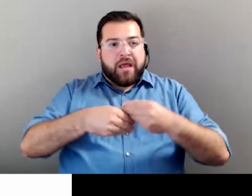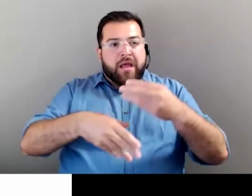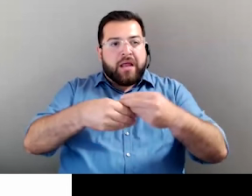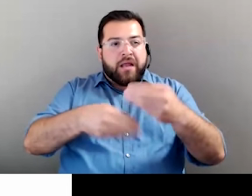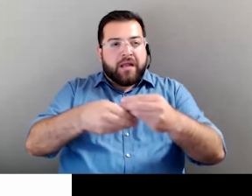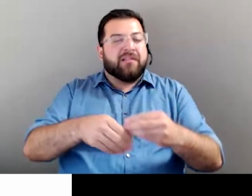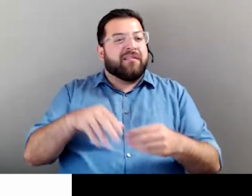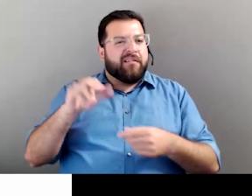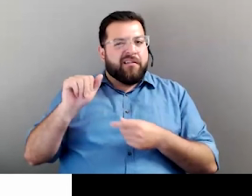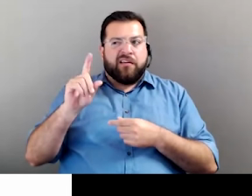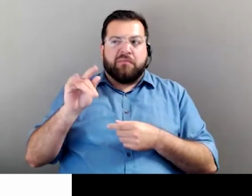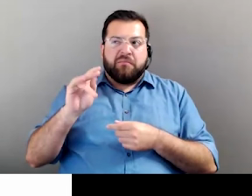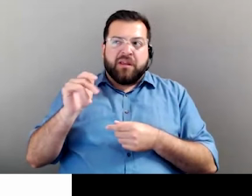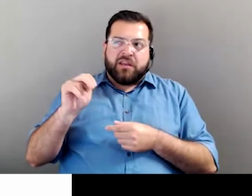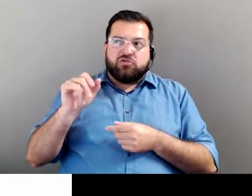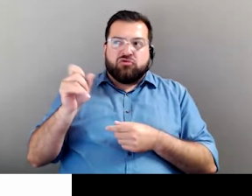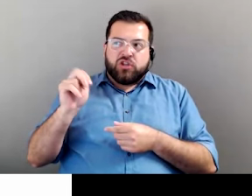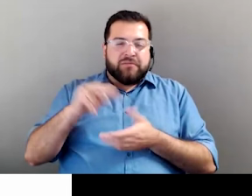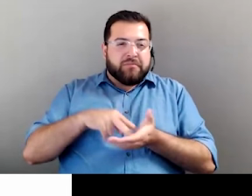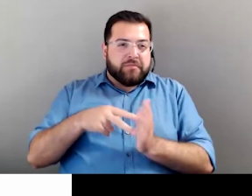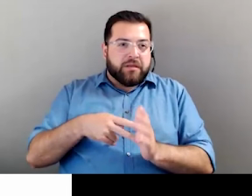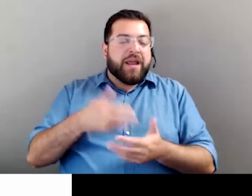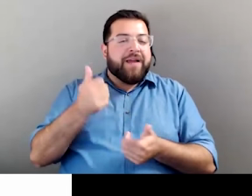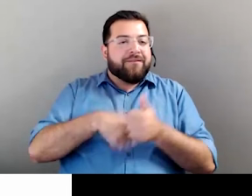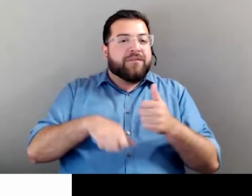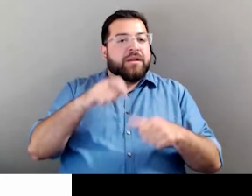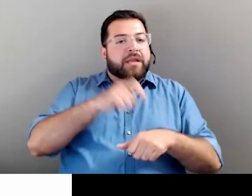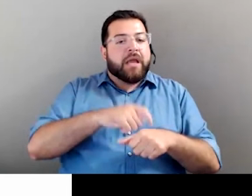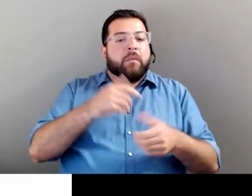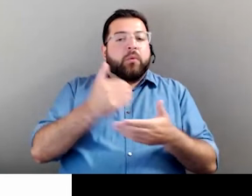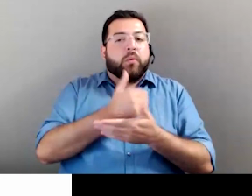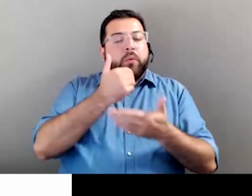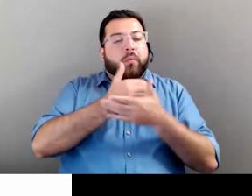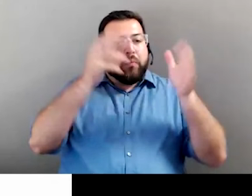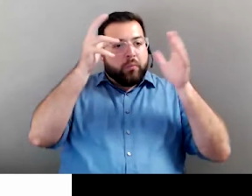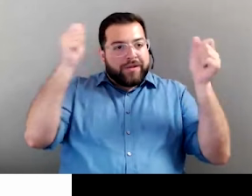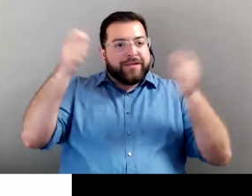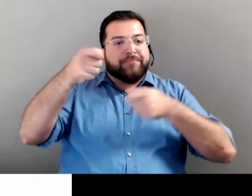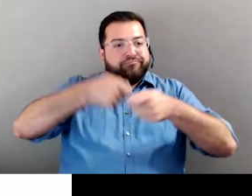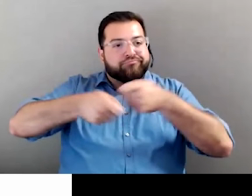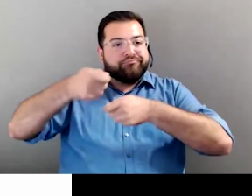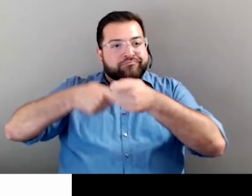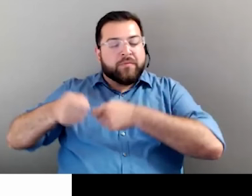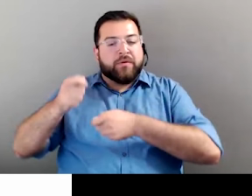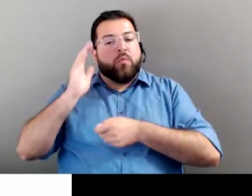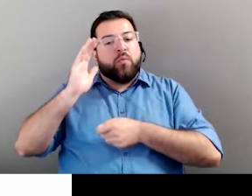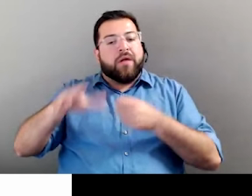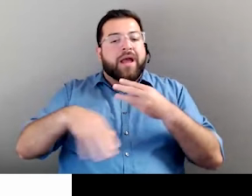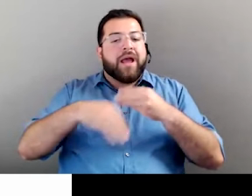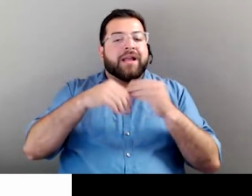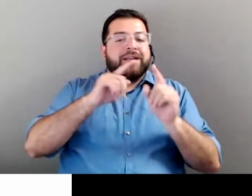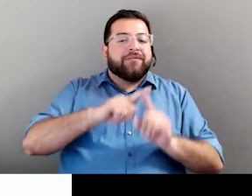we have a newly elected president, we'll have new sets of rules and regulation changes or whatever it may be.